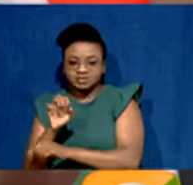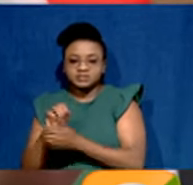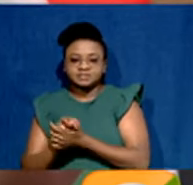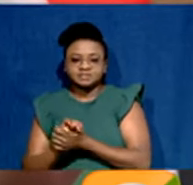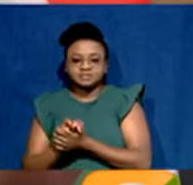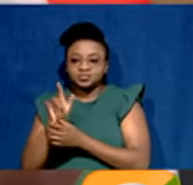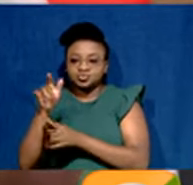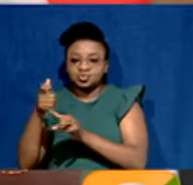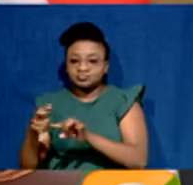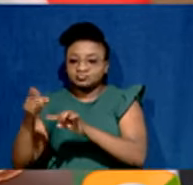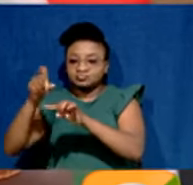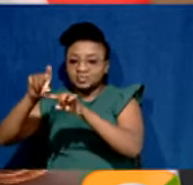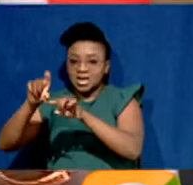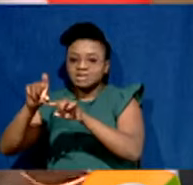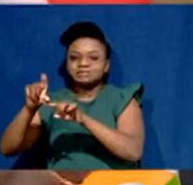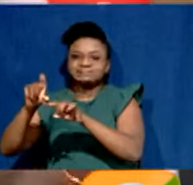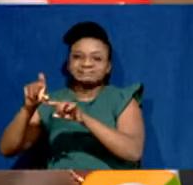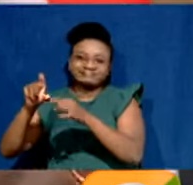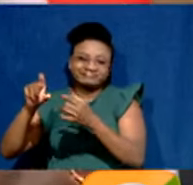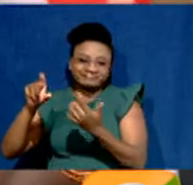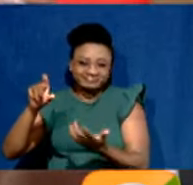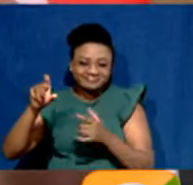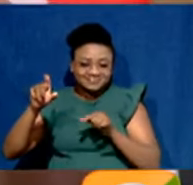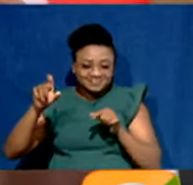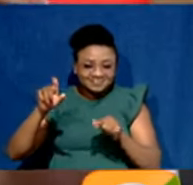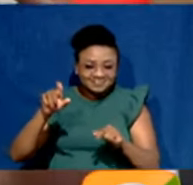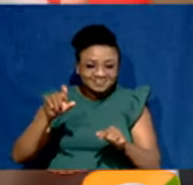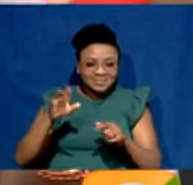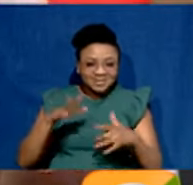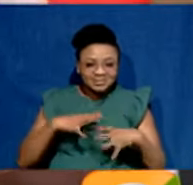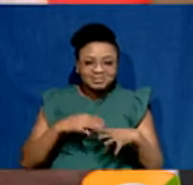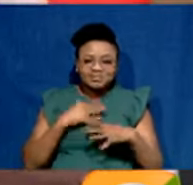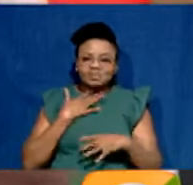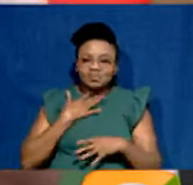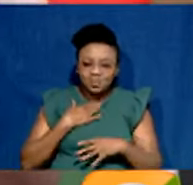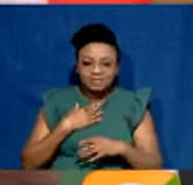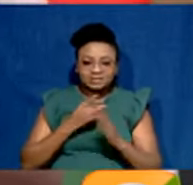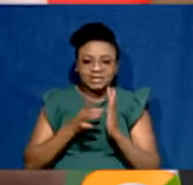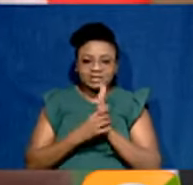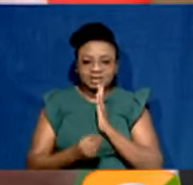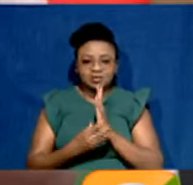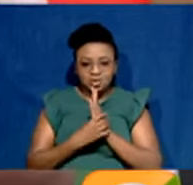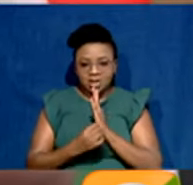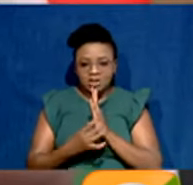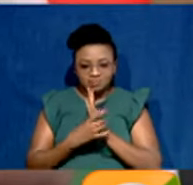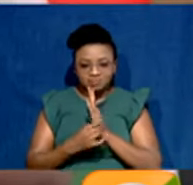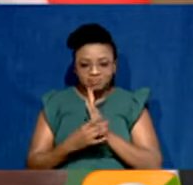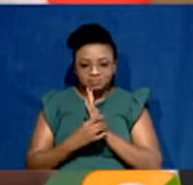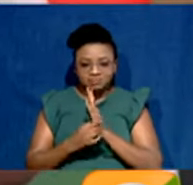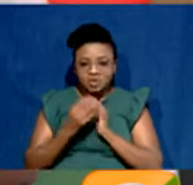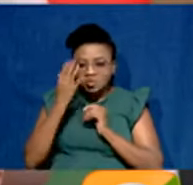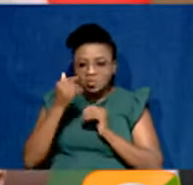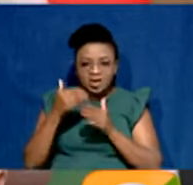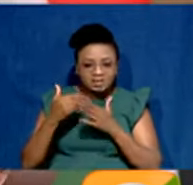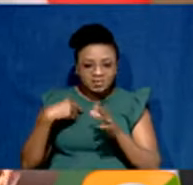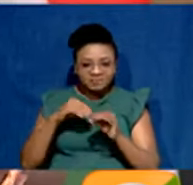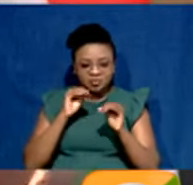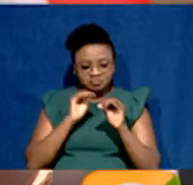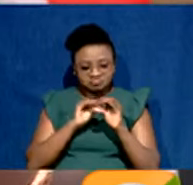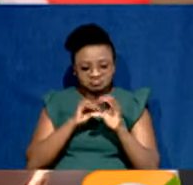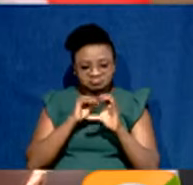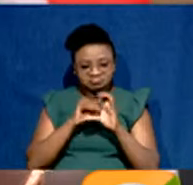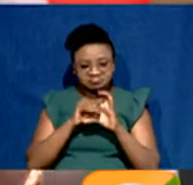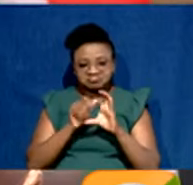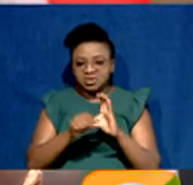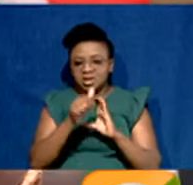on interest rates, there was the demand for the dollar. People who had invested outside